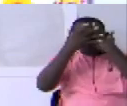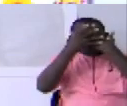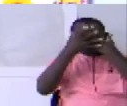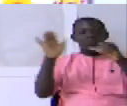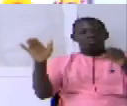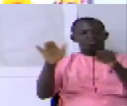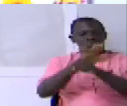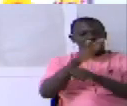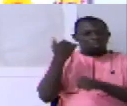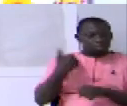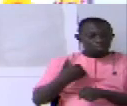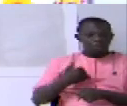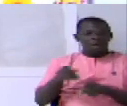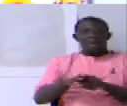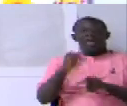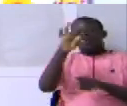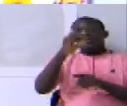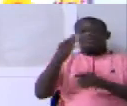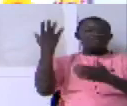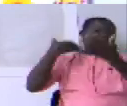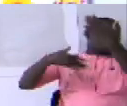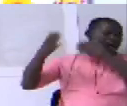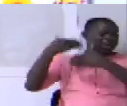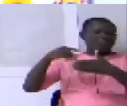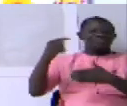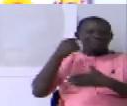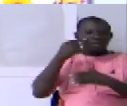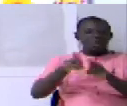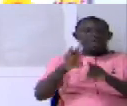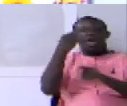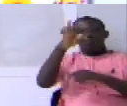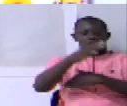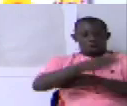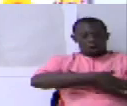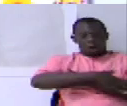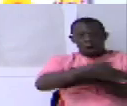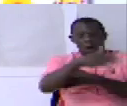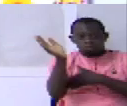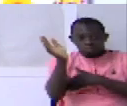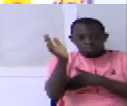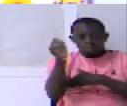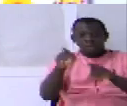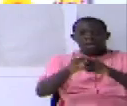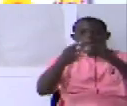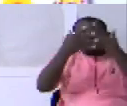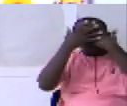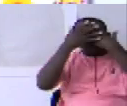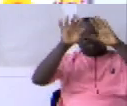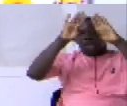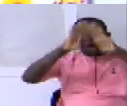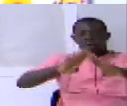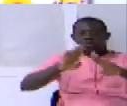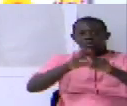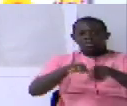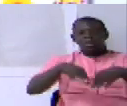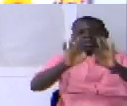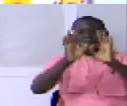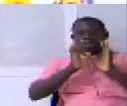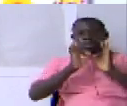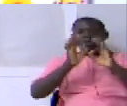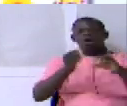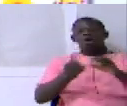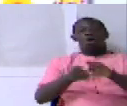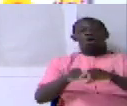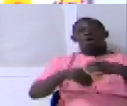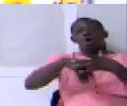was real in those days. Open the cells for taking over, you will open the cells and wait for the air to come out because